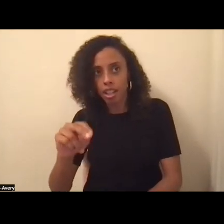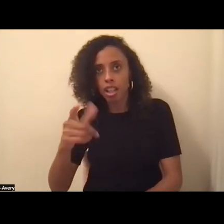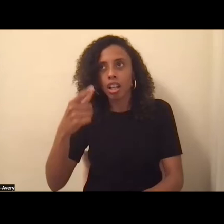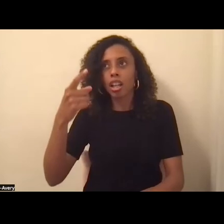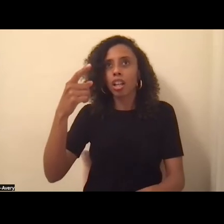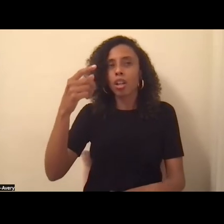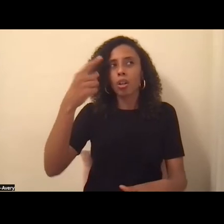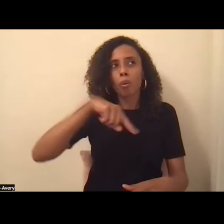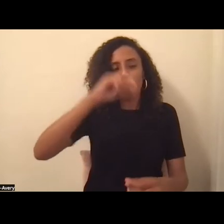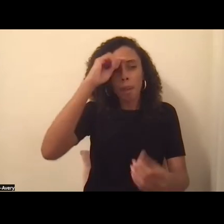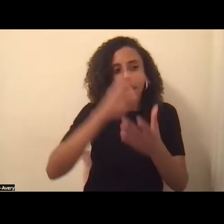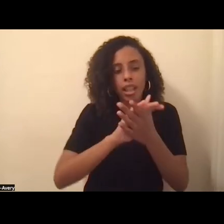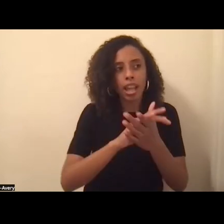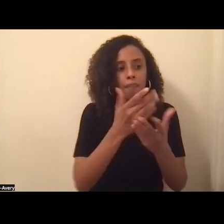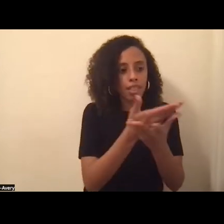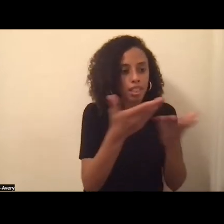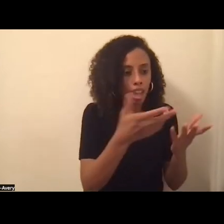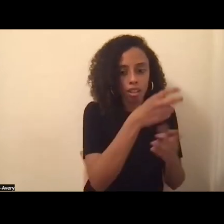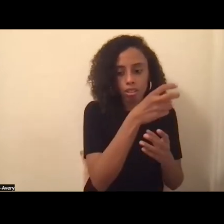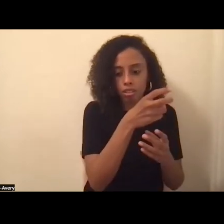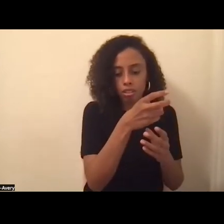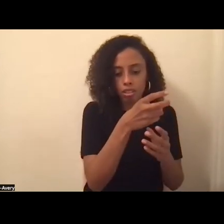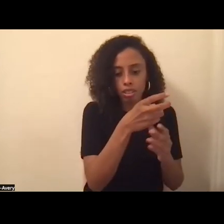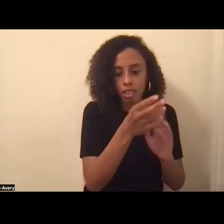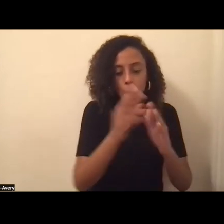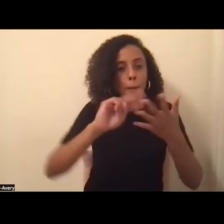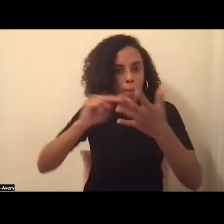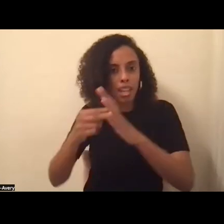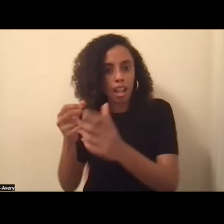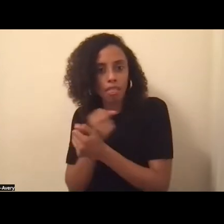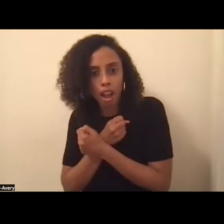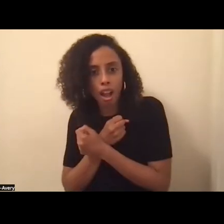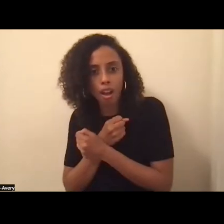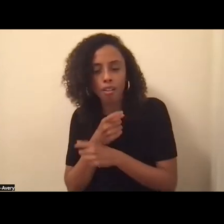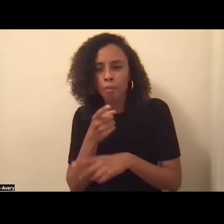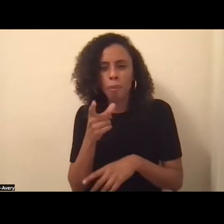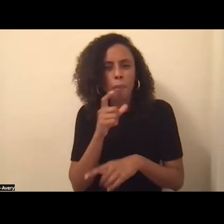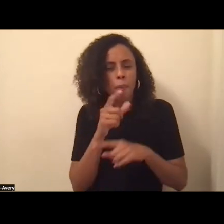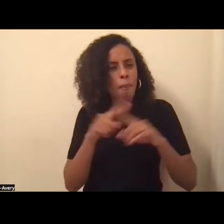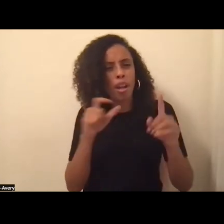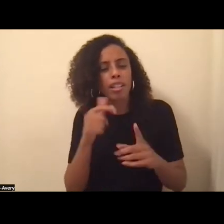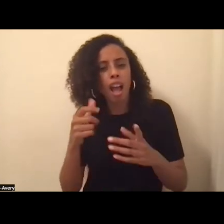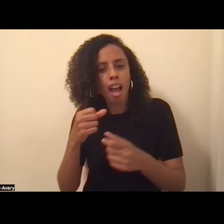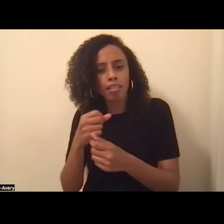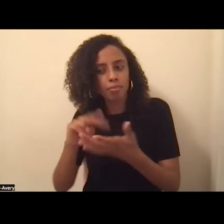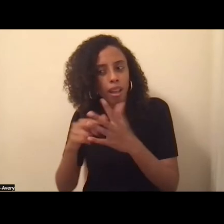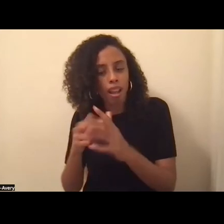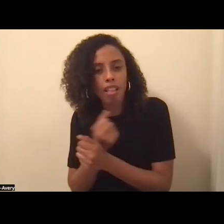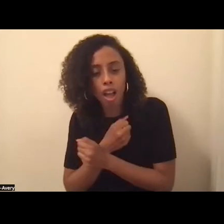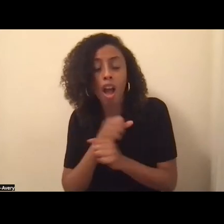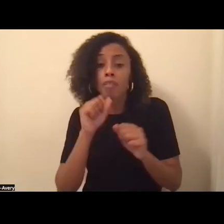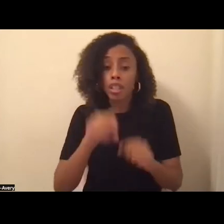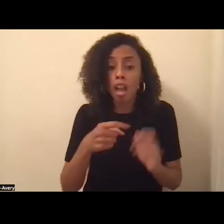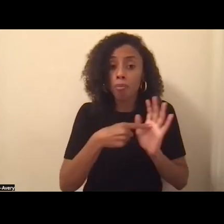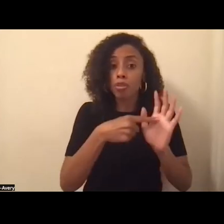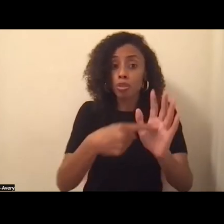love. That's actually not love, right? That's actually not love. It can be a demonstration of care, but it's not